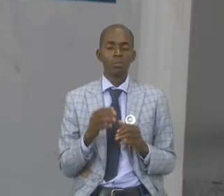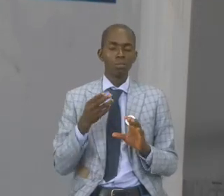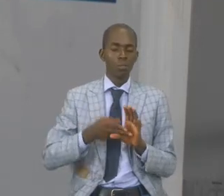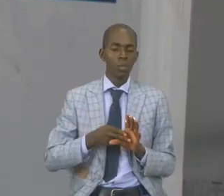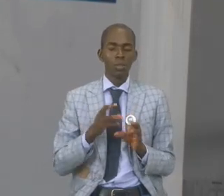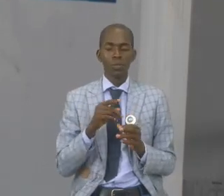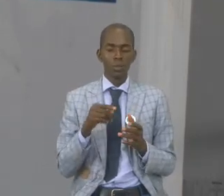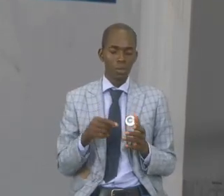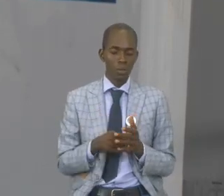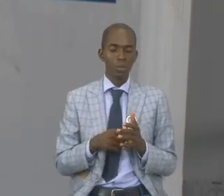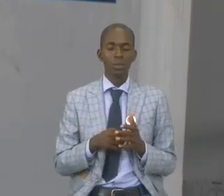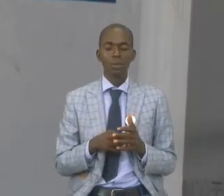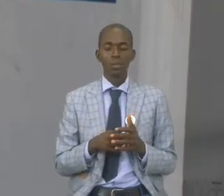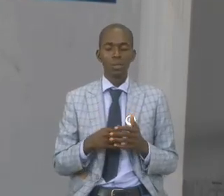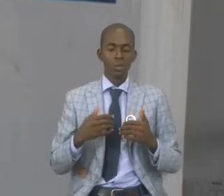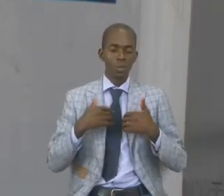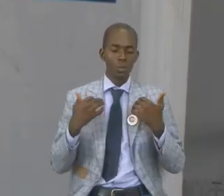today.